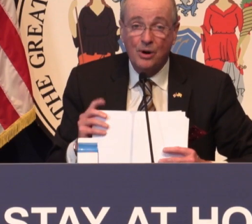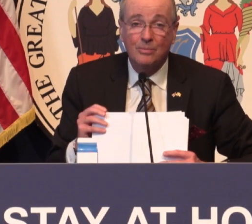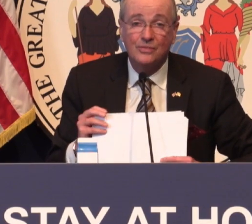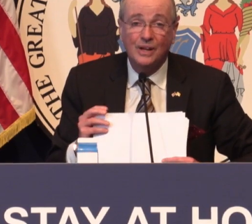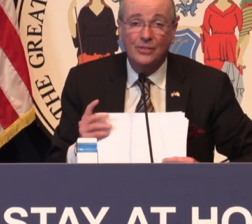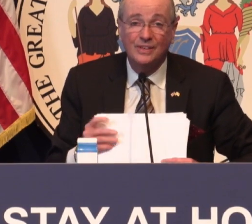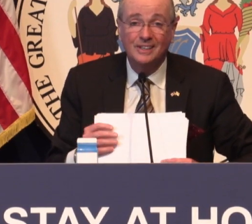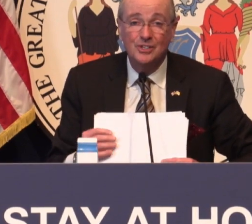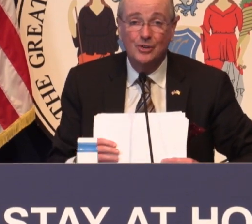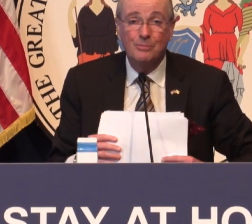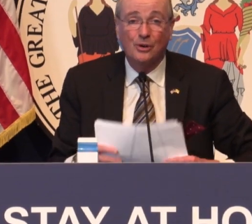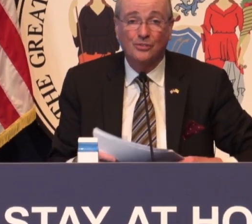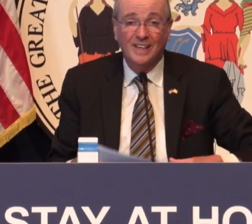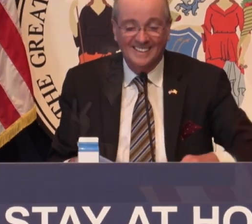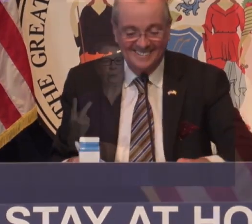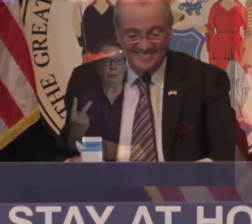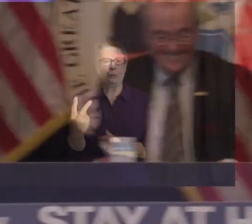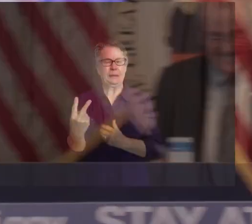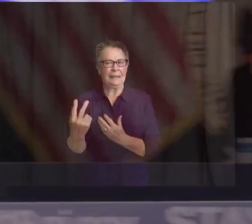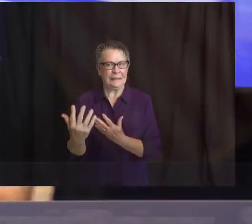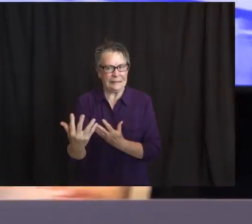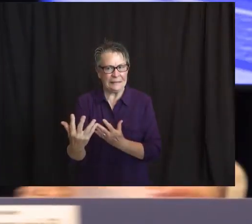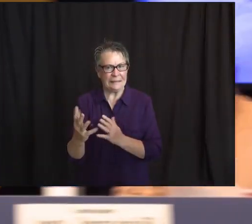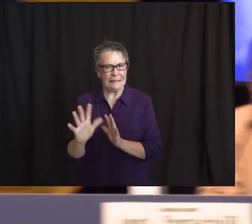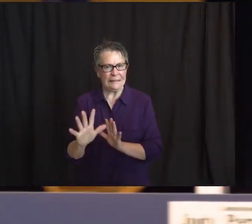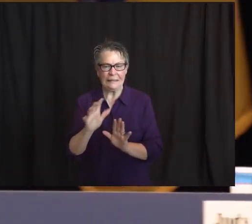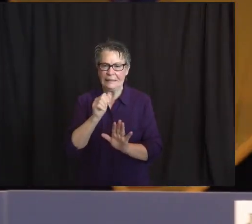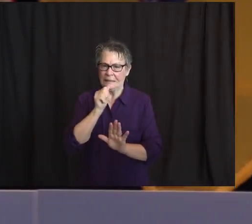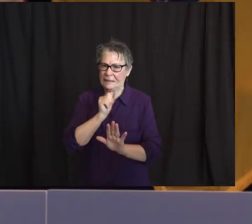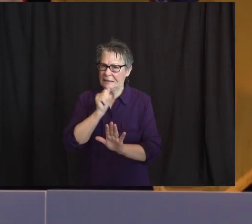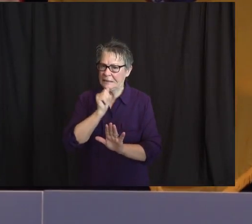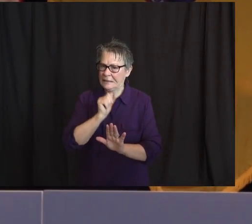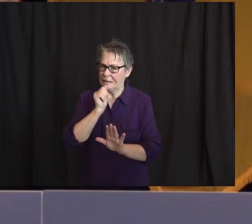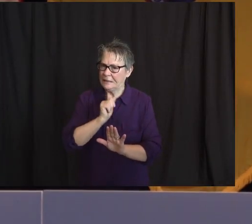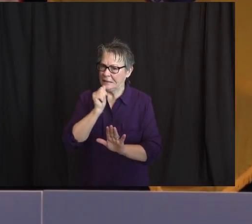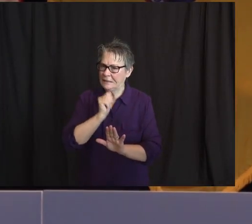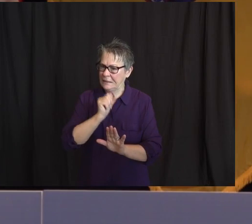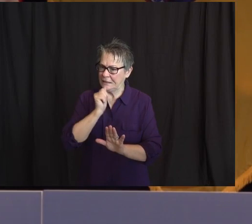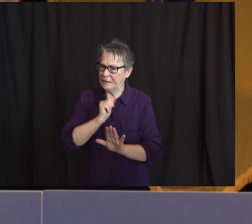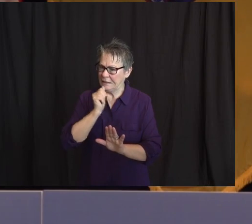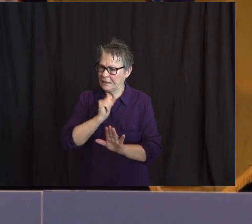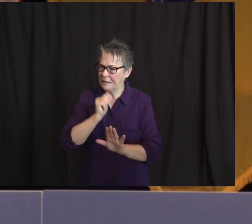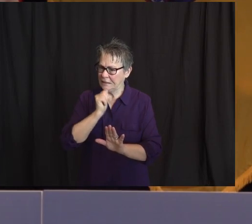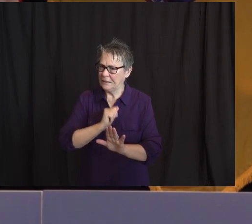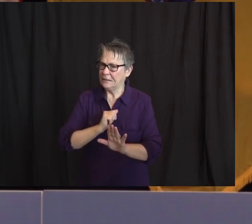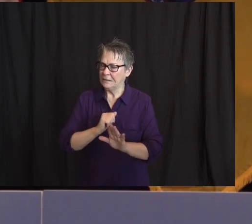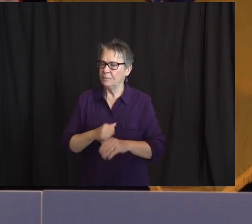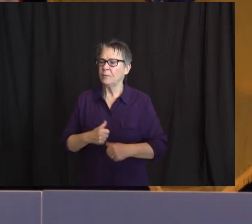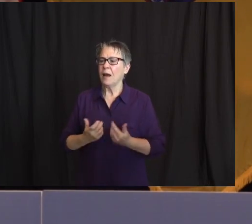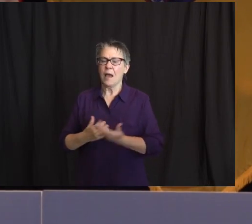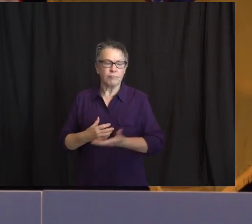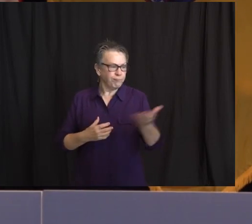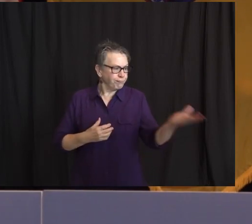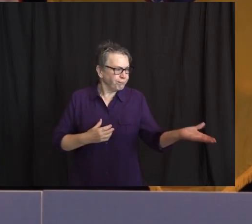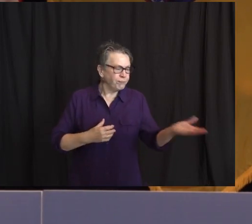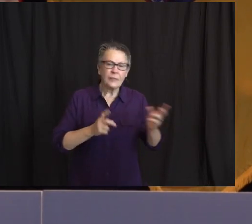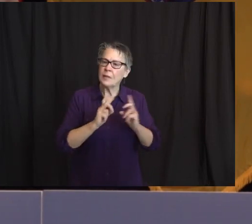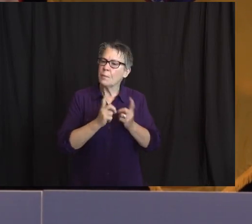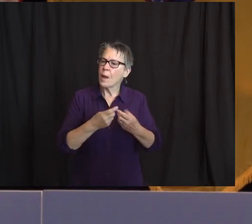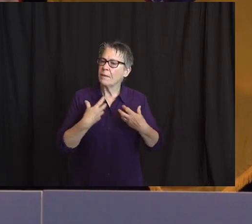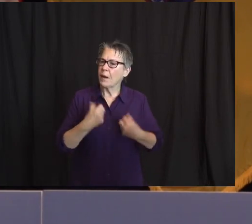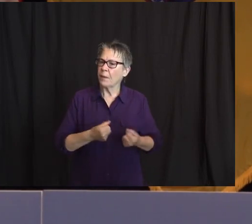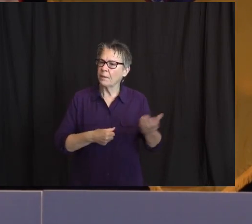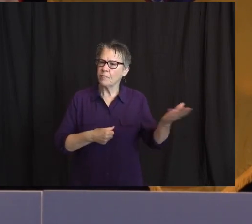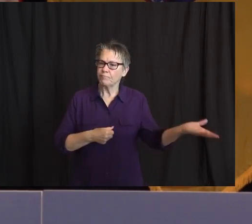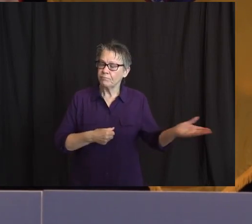of the Department of Health, Judy Persichilli. Thank you, Governor. Good afternoon. Expanded testing is vital to containing the spread